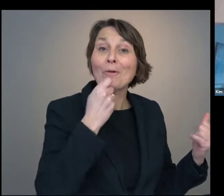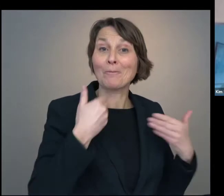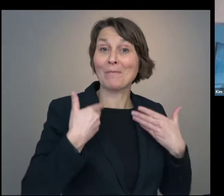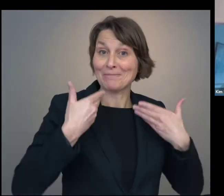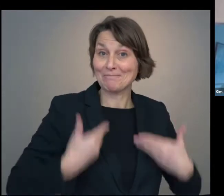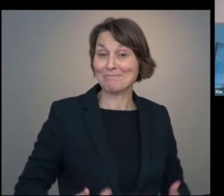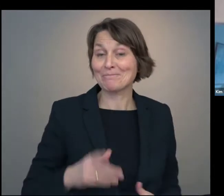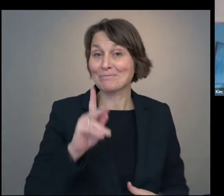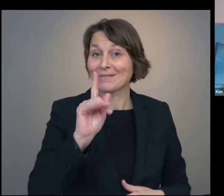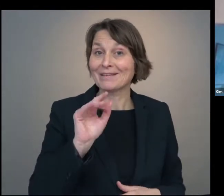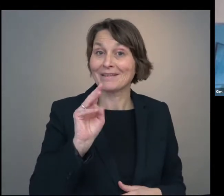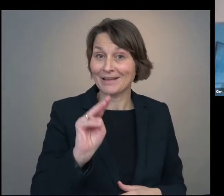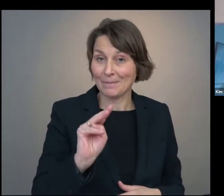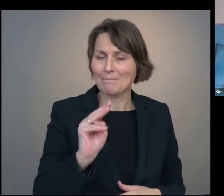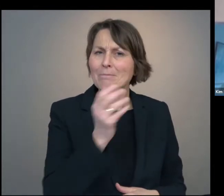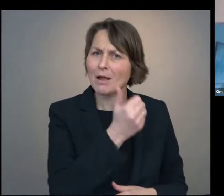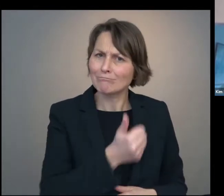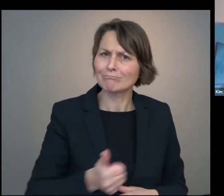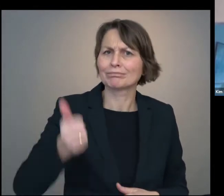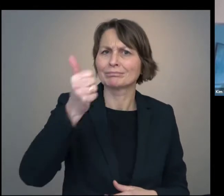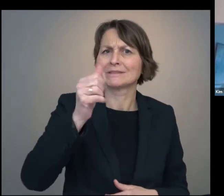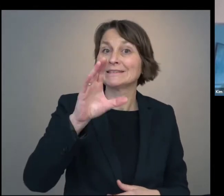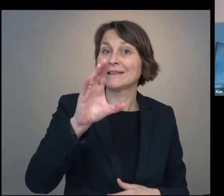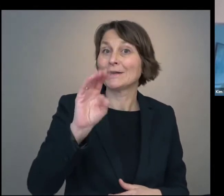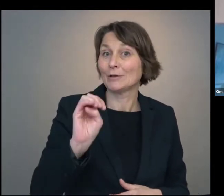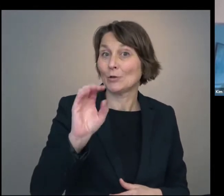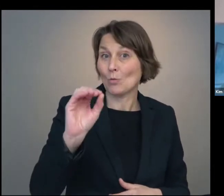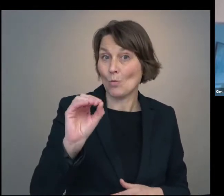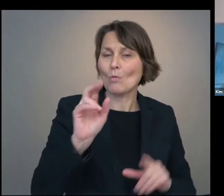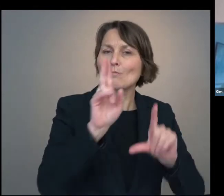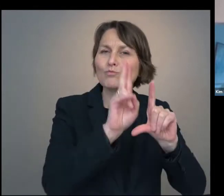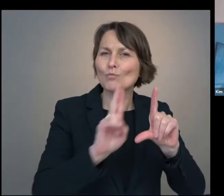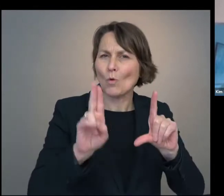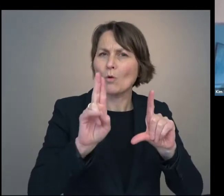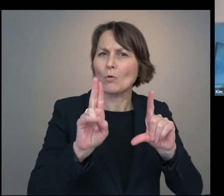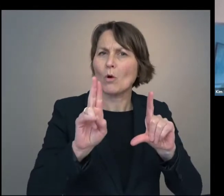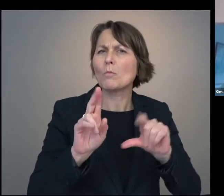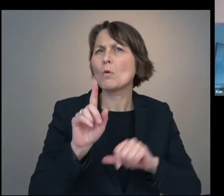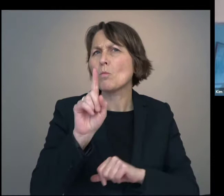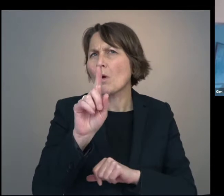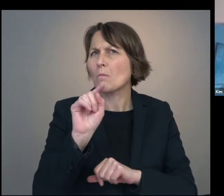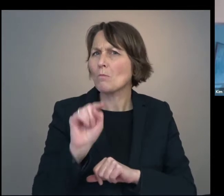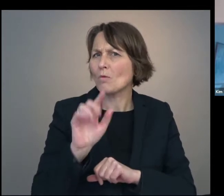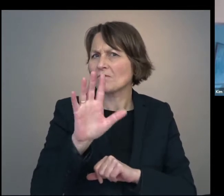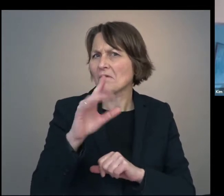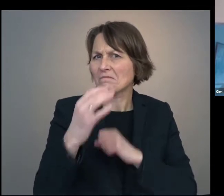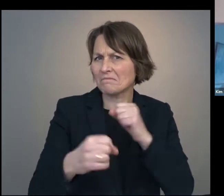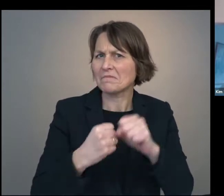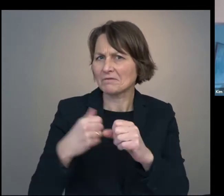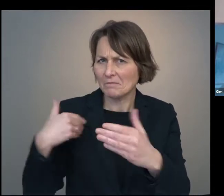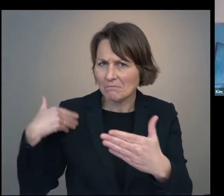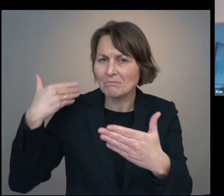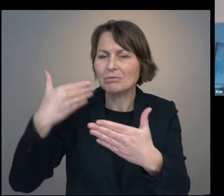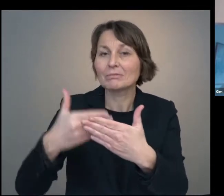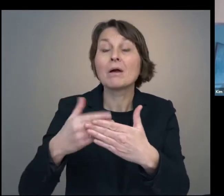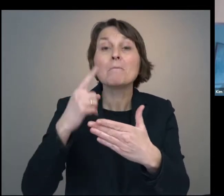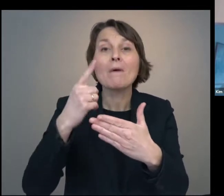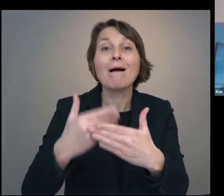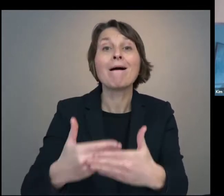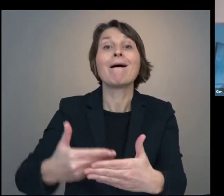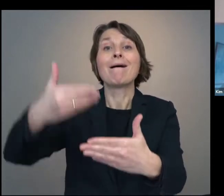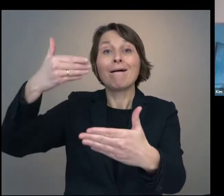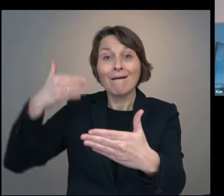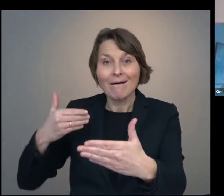I'm Kim. I'm the CEO of Umbrago. I've been that for 1.5 years. I've been working in Umbrago for more than 5 years